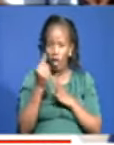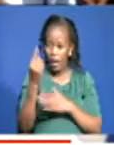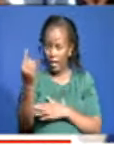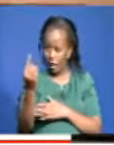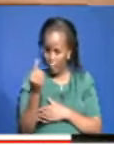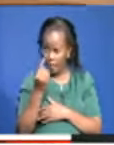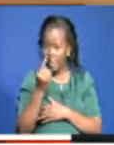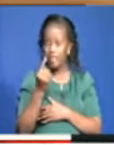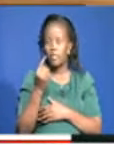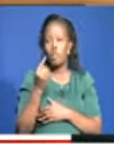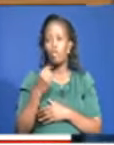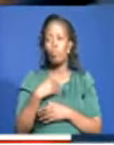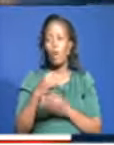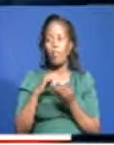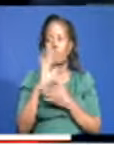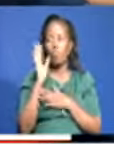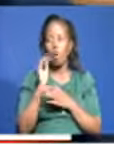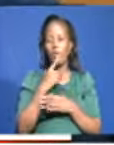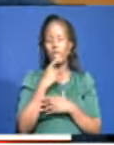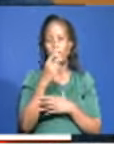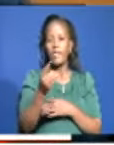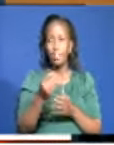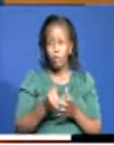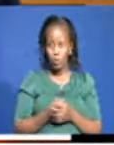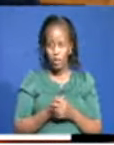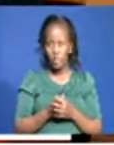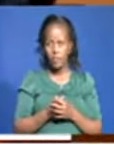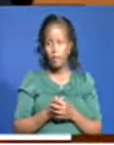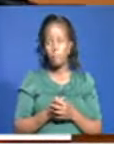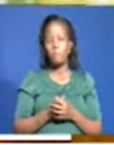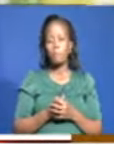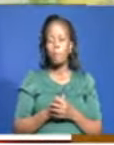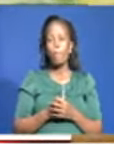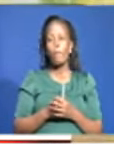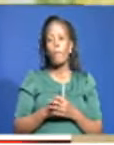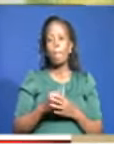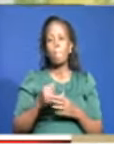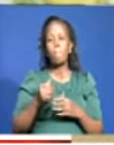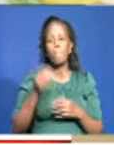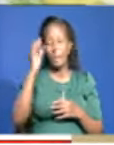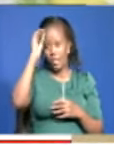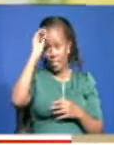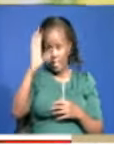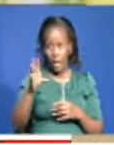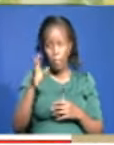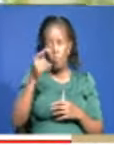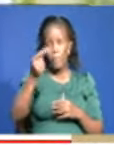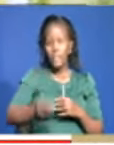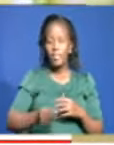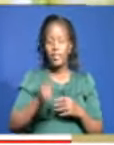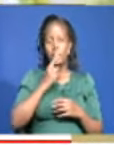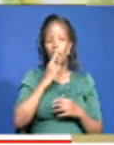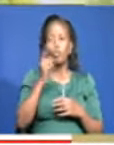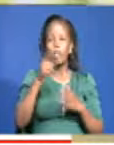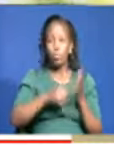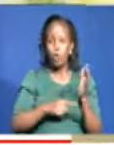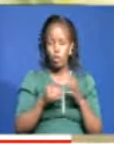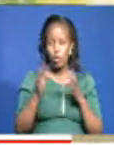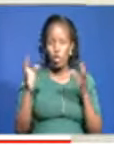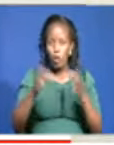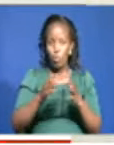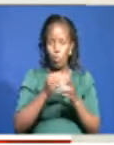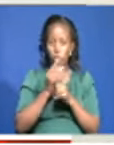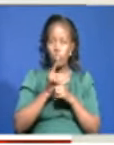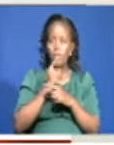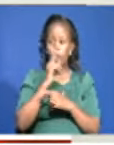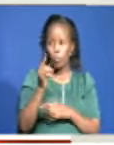of directions. In the meantime, Kiambu Senior Resident Magistrate Wilson Rading has directed the prosecution to arraign Chania and her